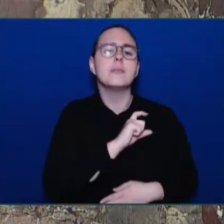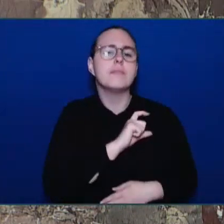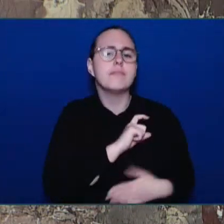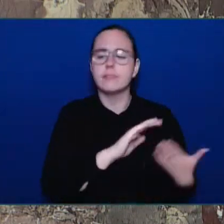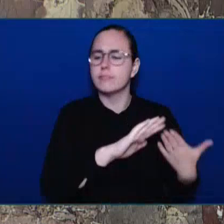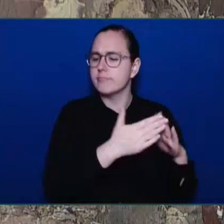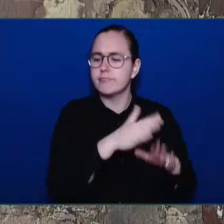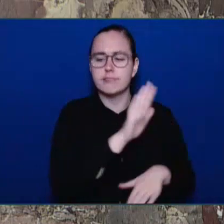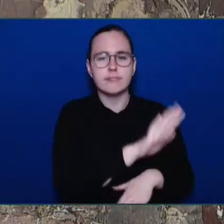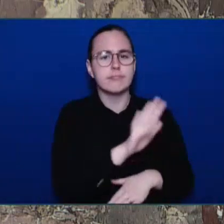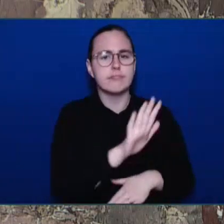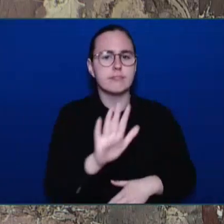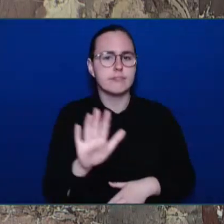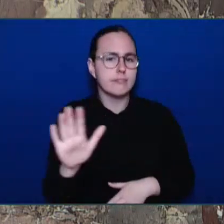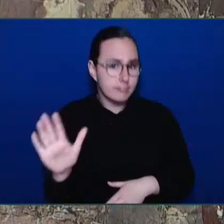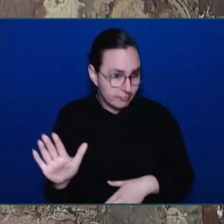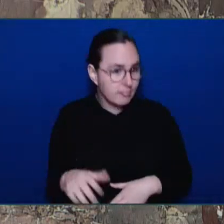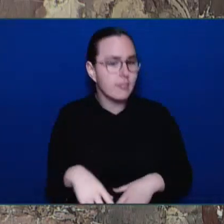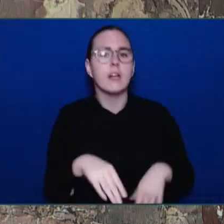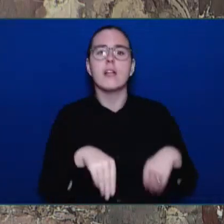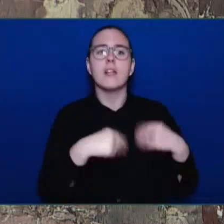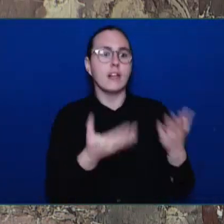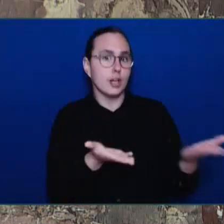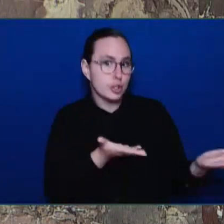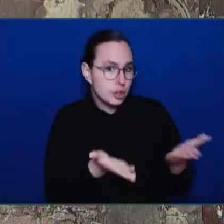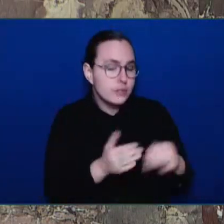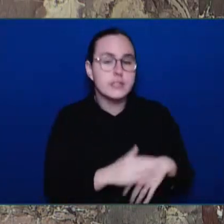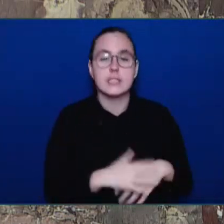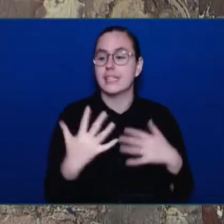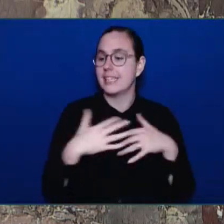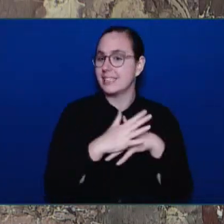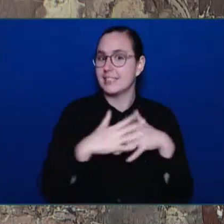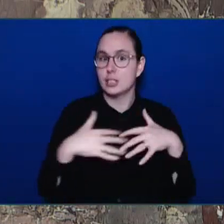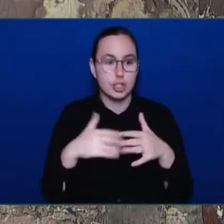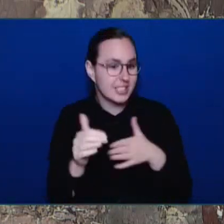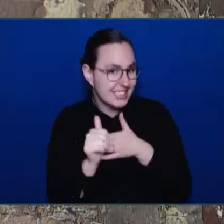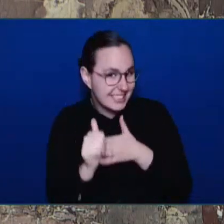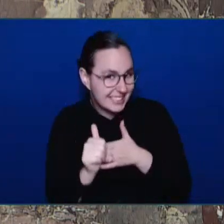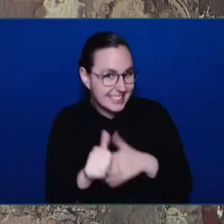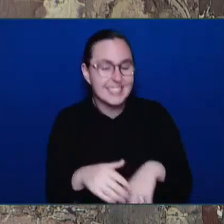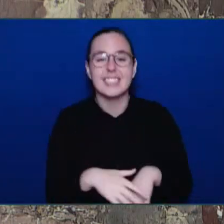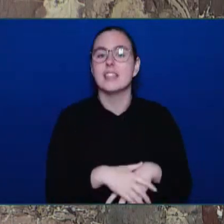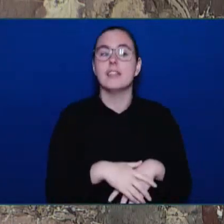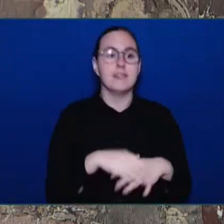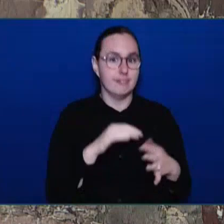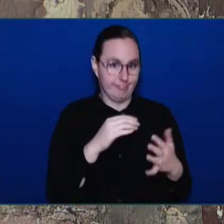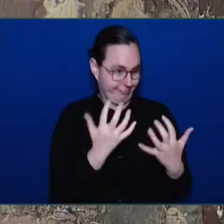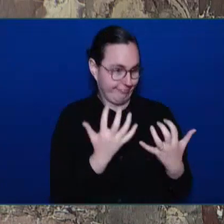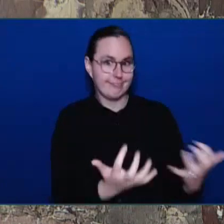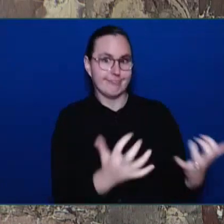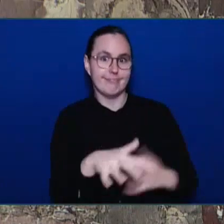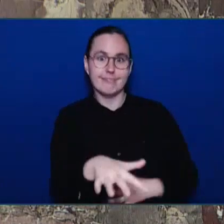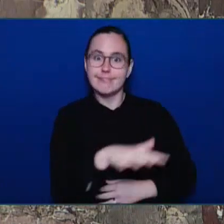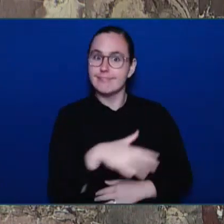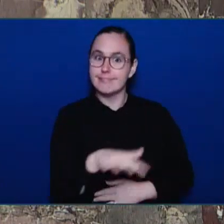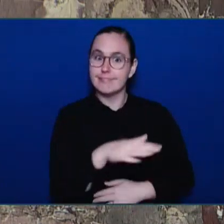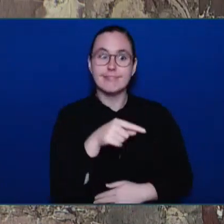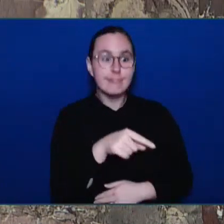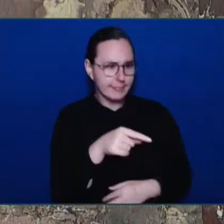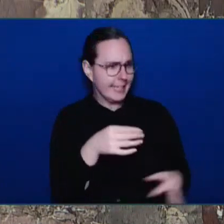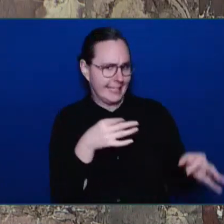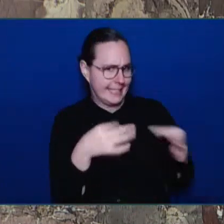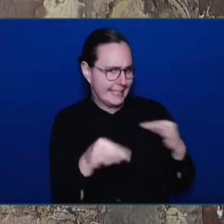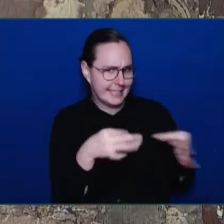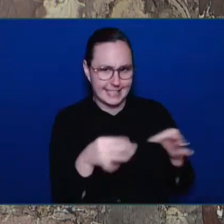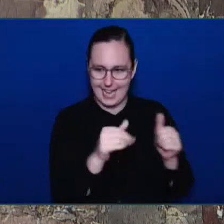leaders, implementing that plan to make our communities safer. The only way we'll get our hands around this is by working together. And